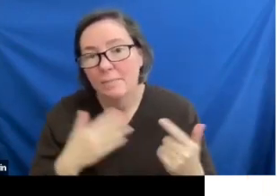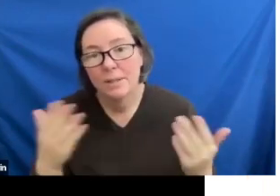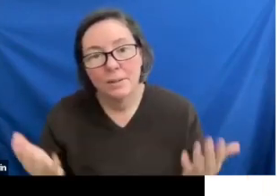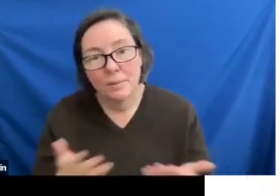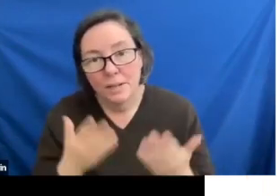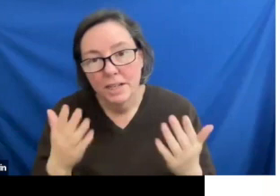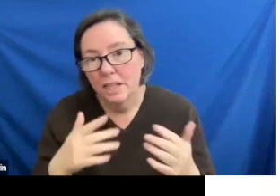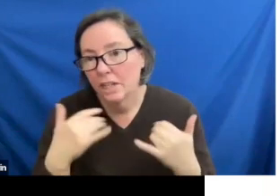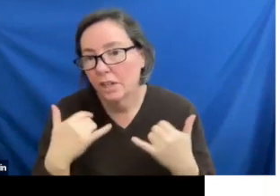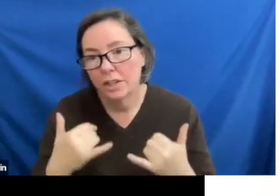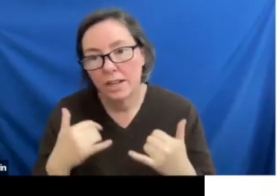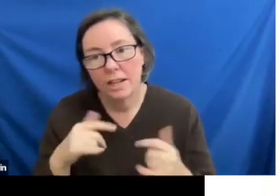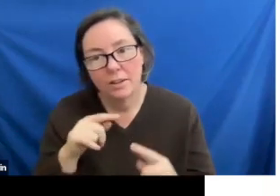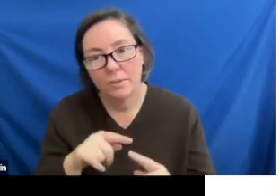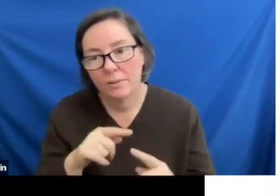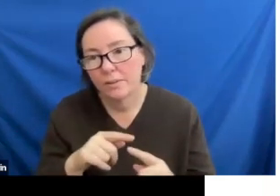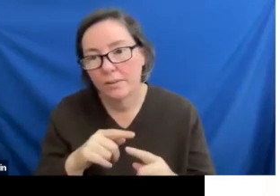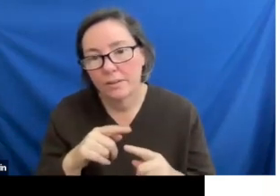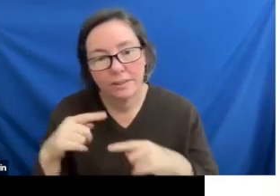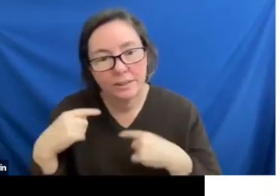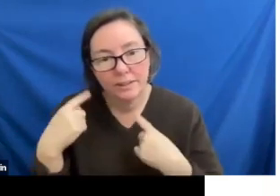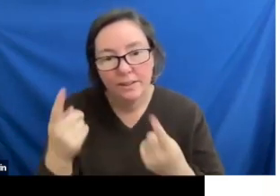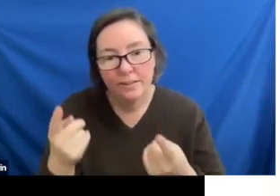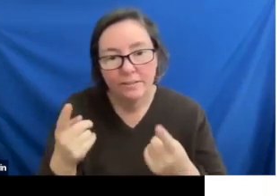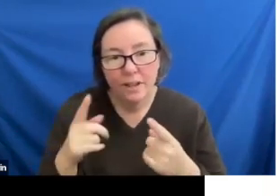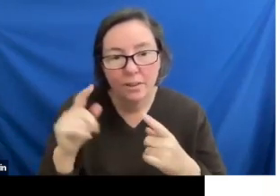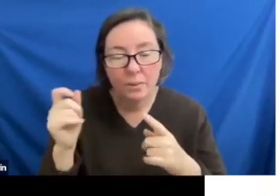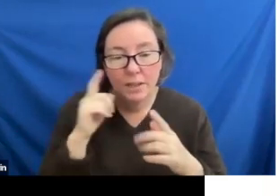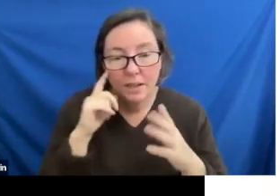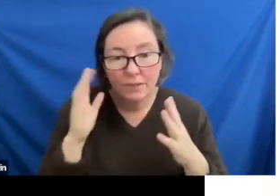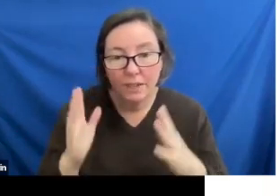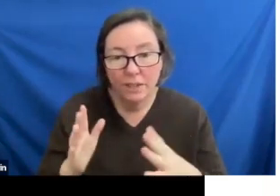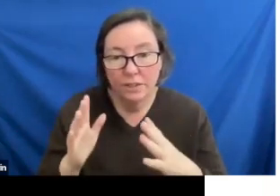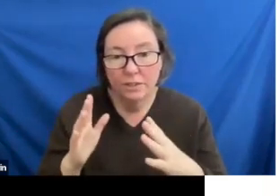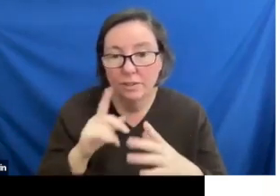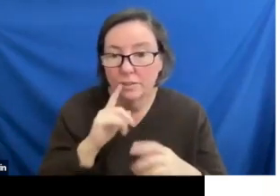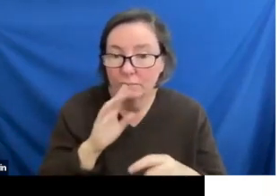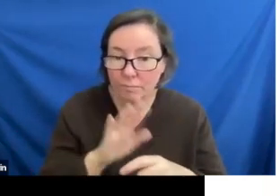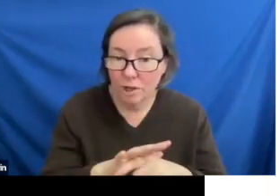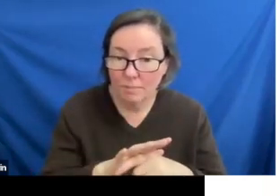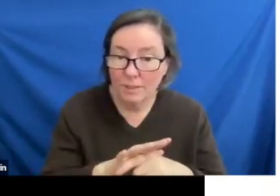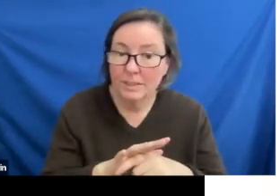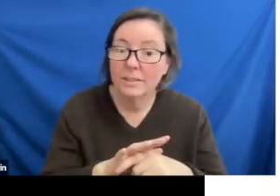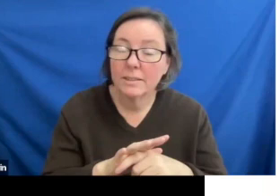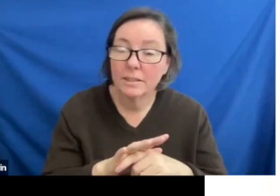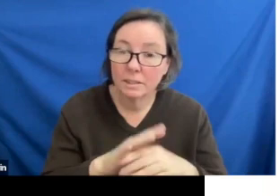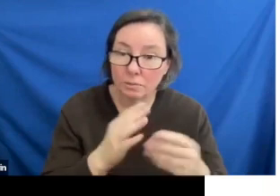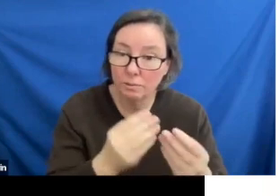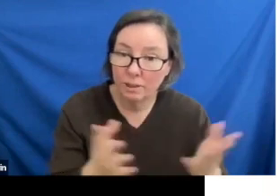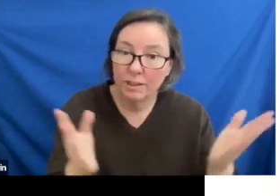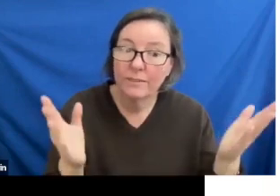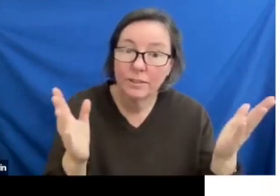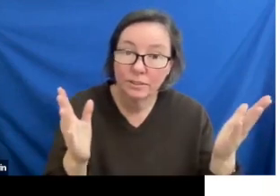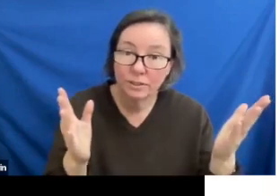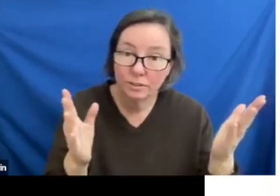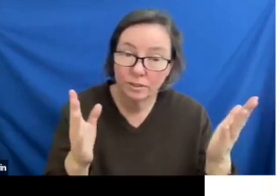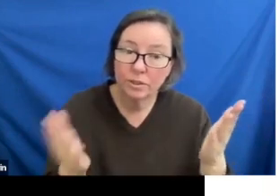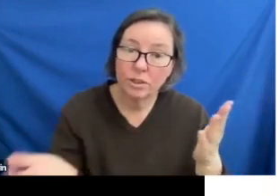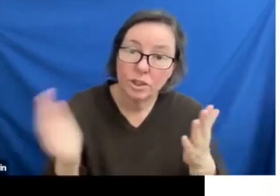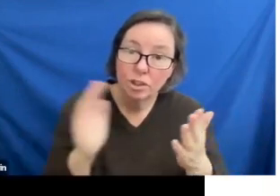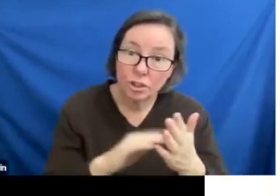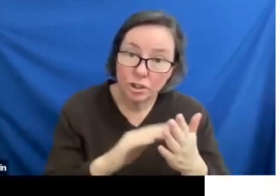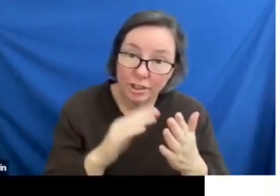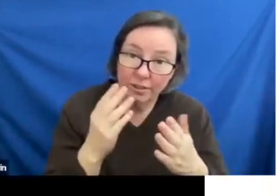this point following the governor's promise to deliver not only a redeveloped